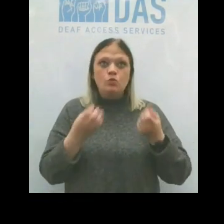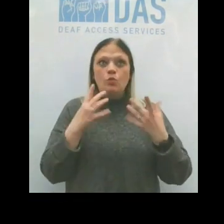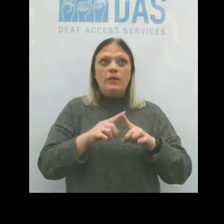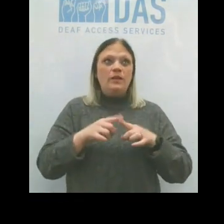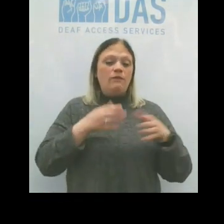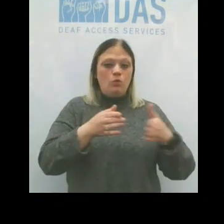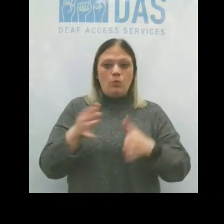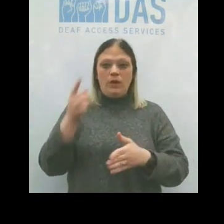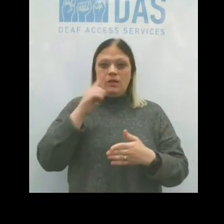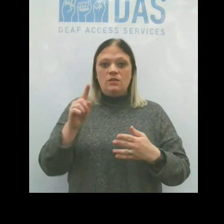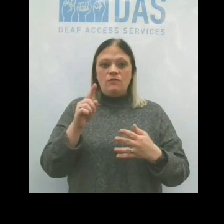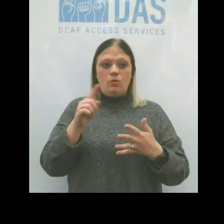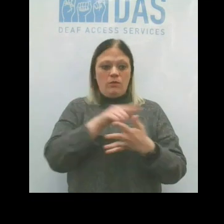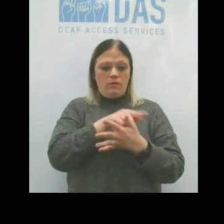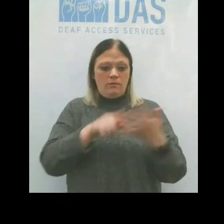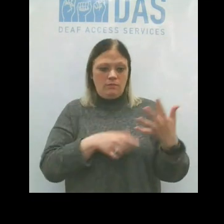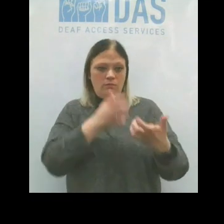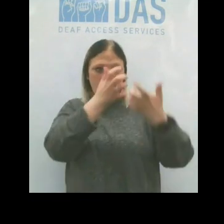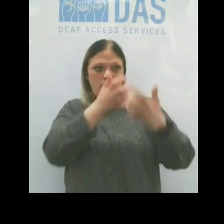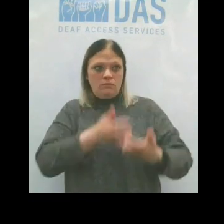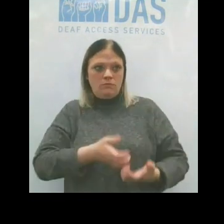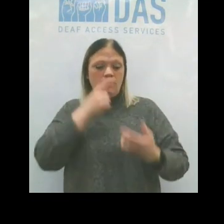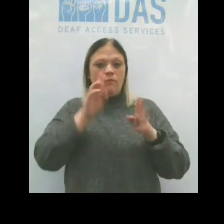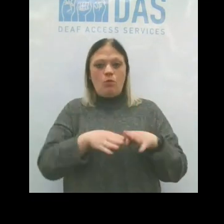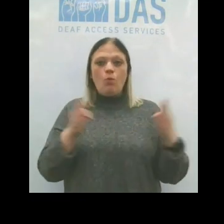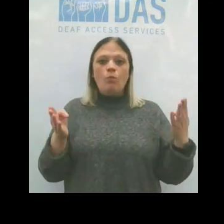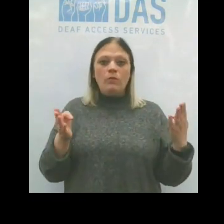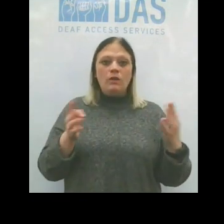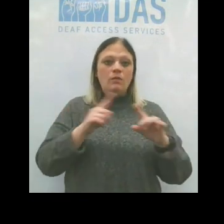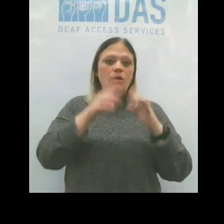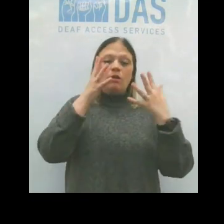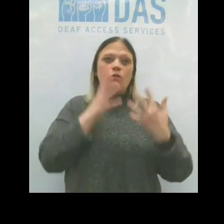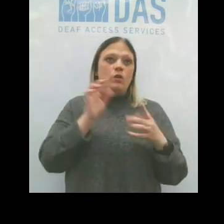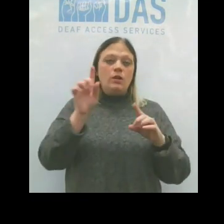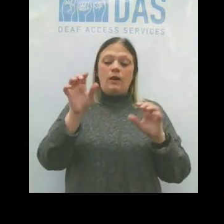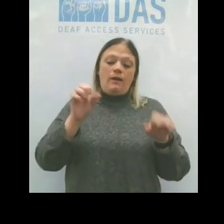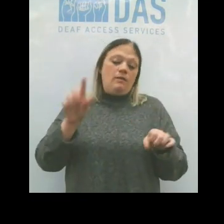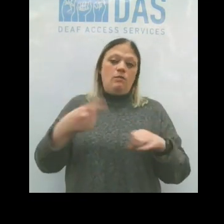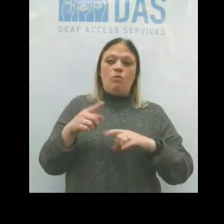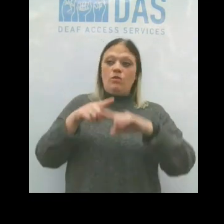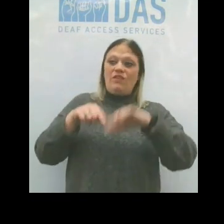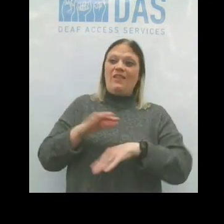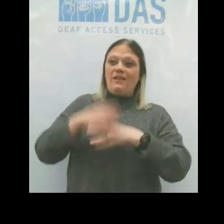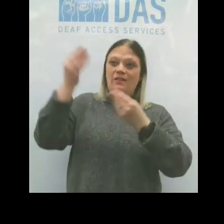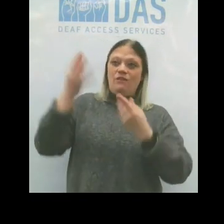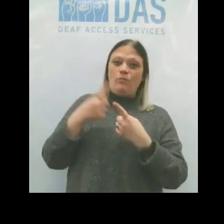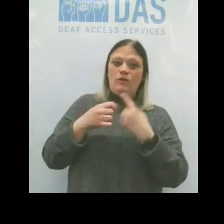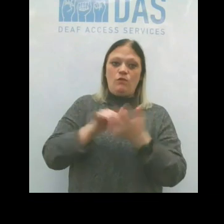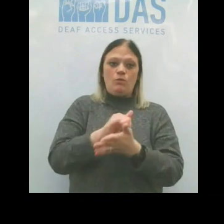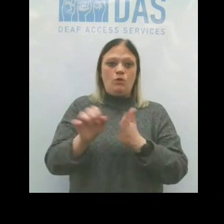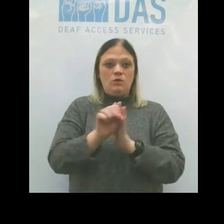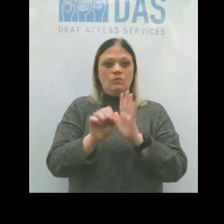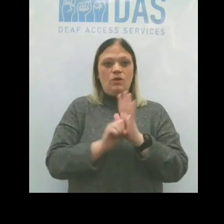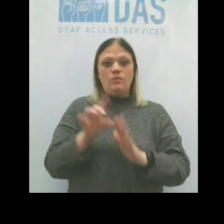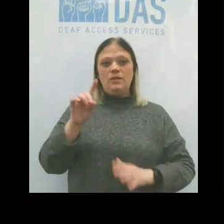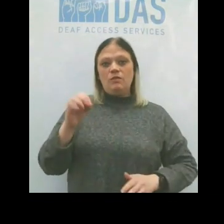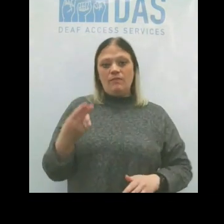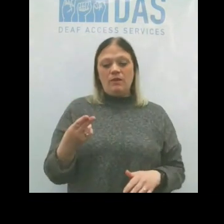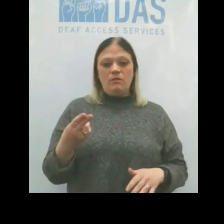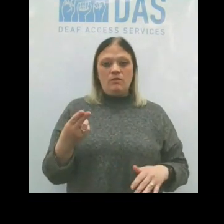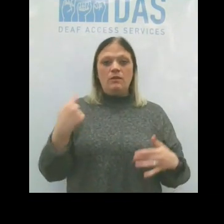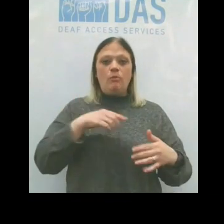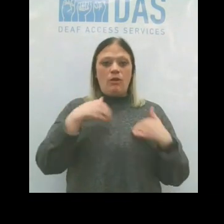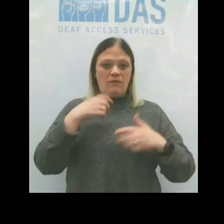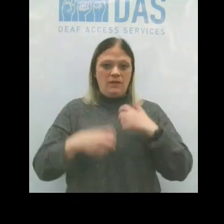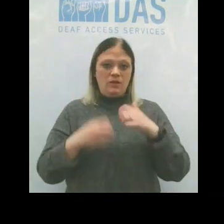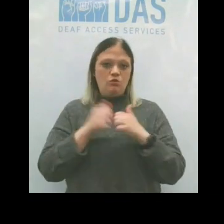our metrics for reopening, but unfortunately, I can only rely on the data that's provided to us by the New York State Department of Health, and we're having an